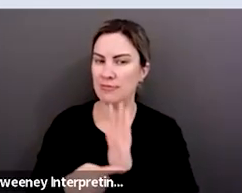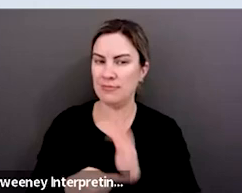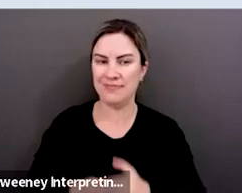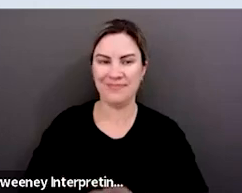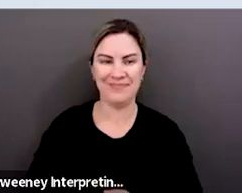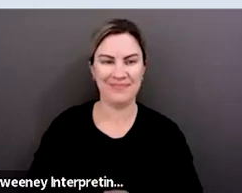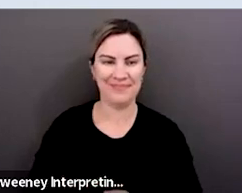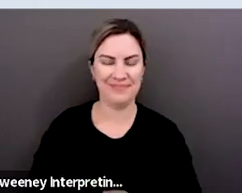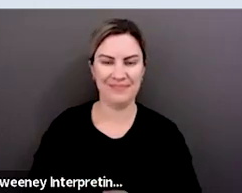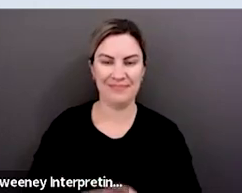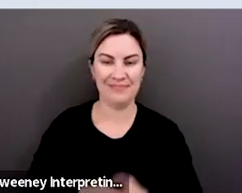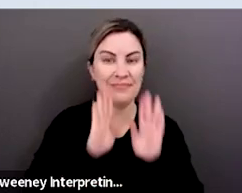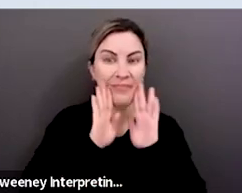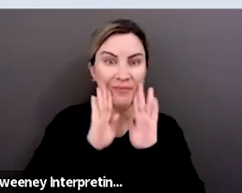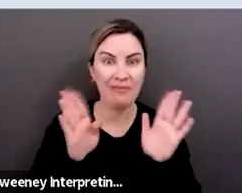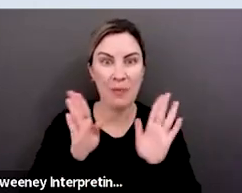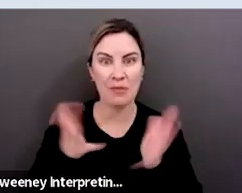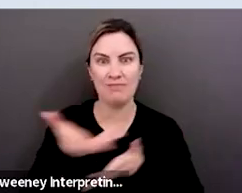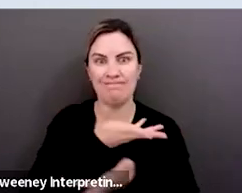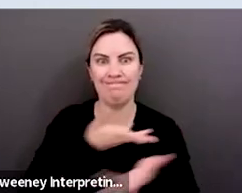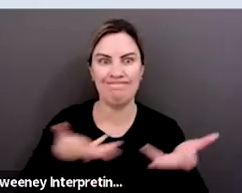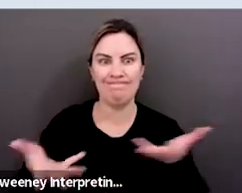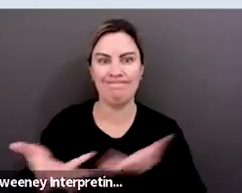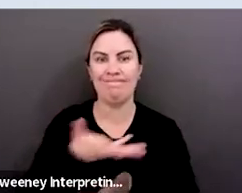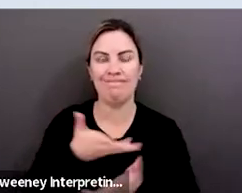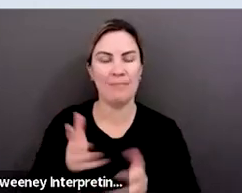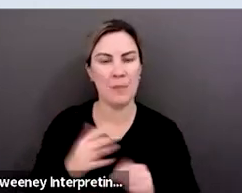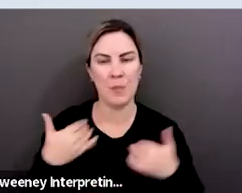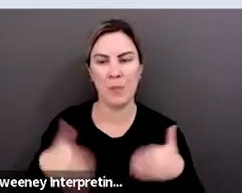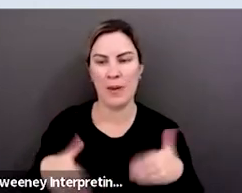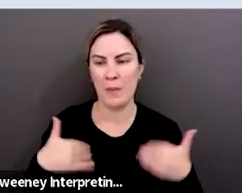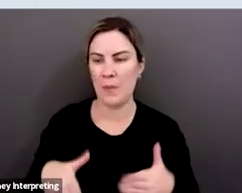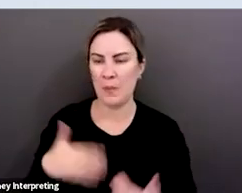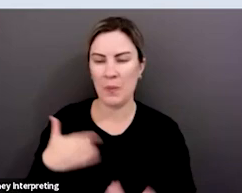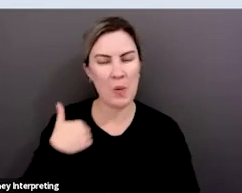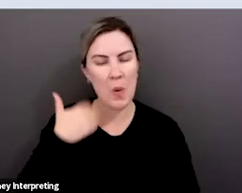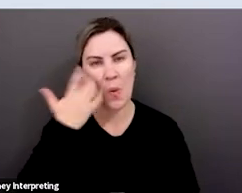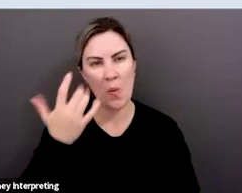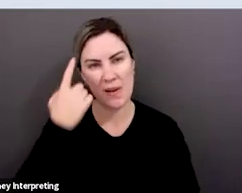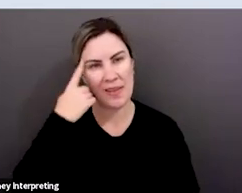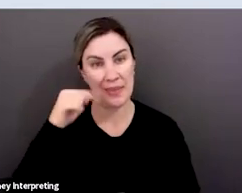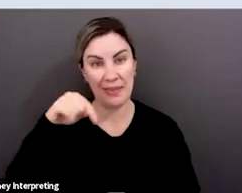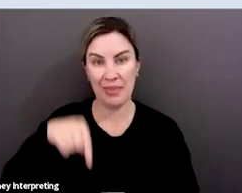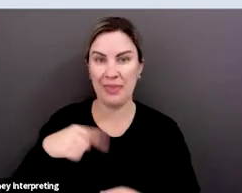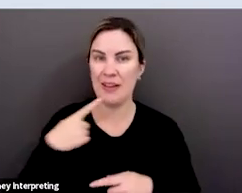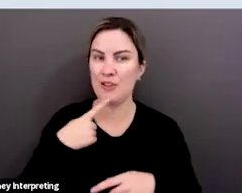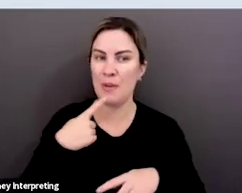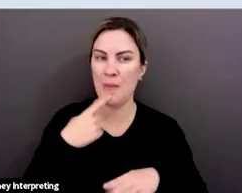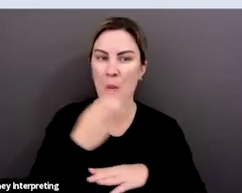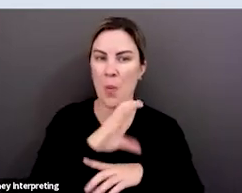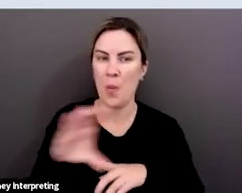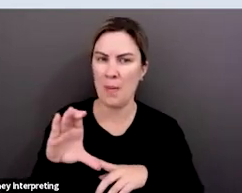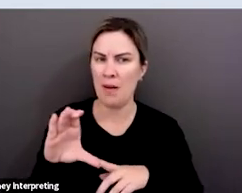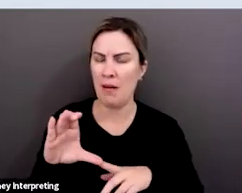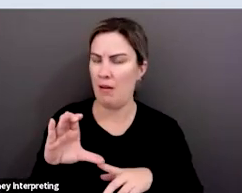Such a fabulous conversation. I'm finding that the webinars where we do this kind of thing are so rewarding, and I know